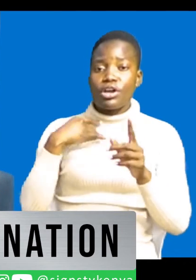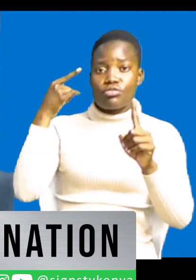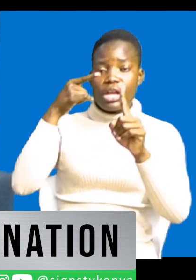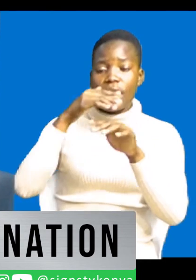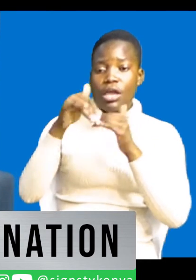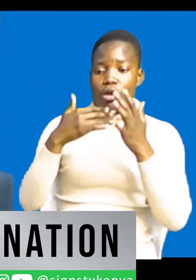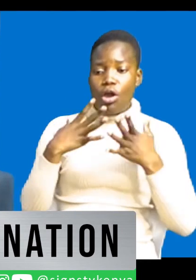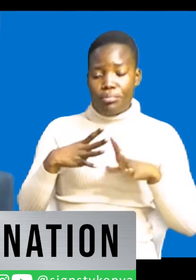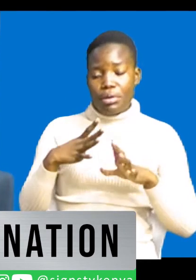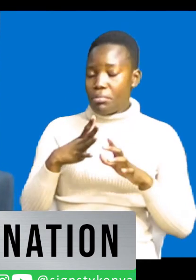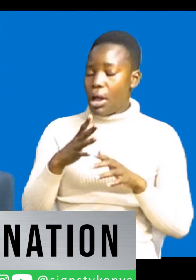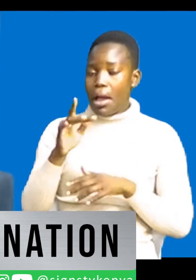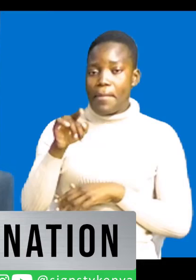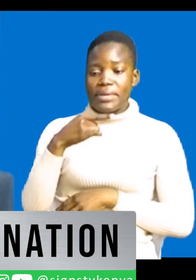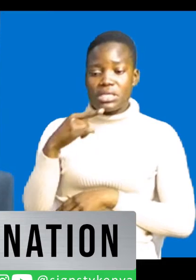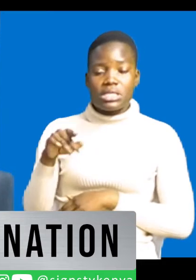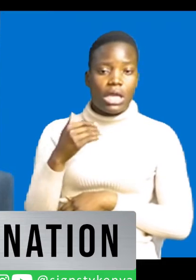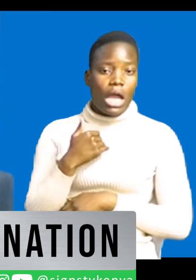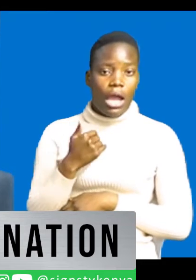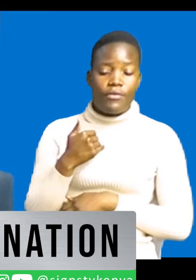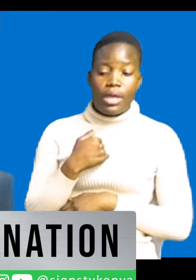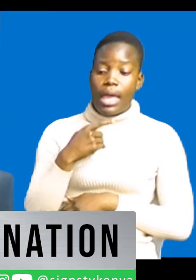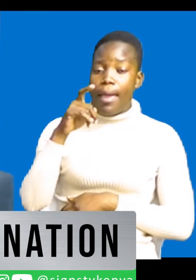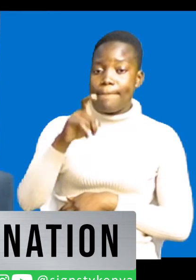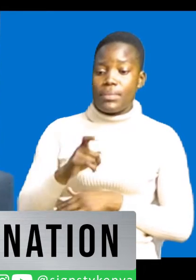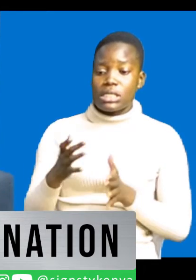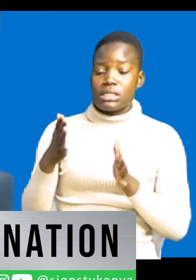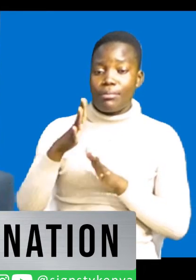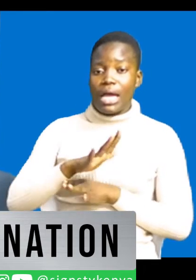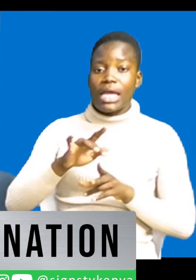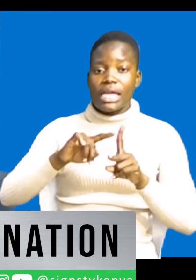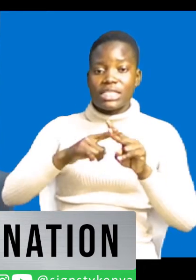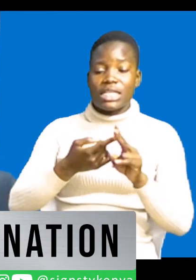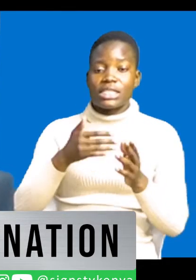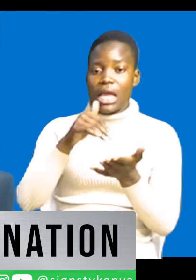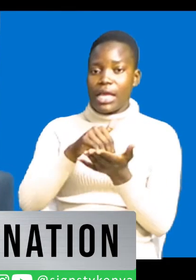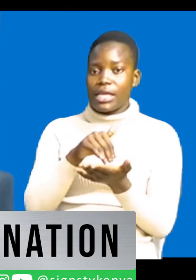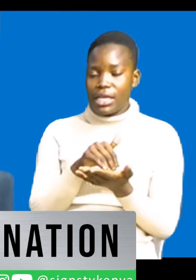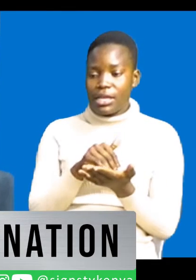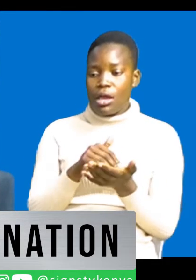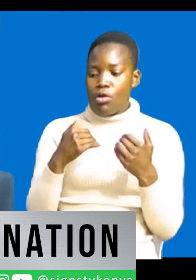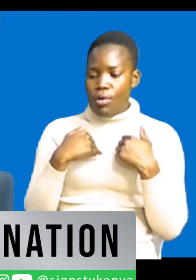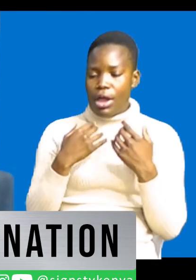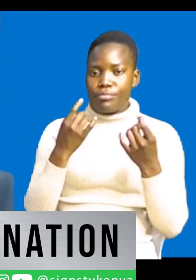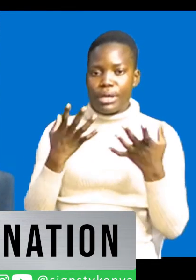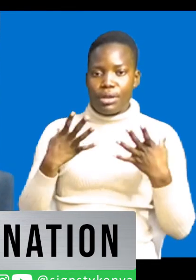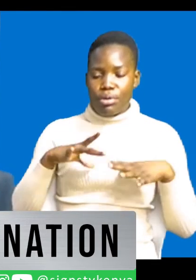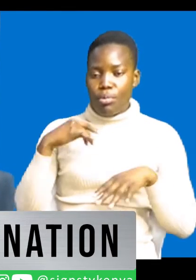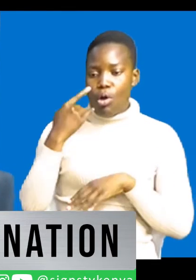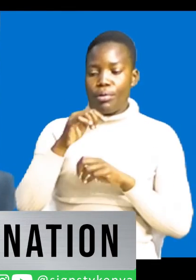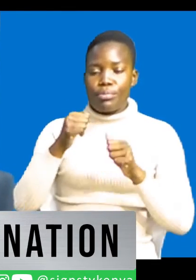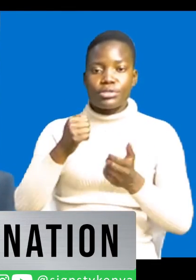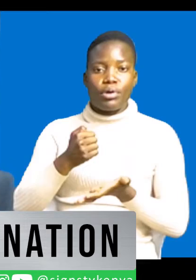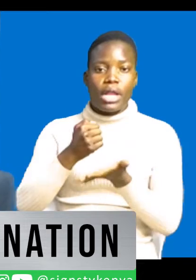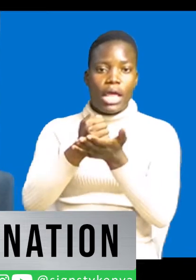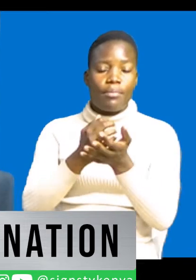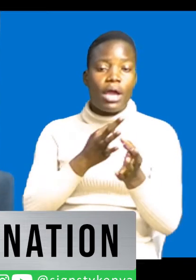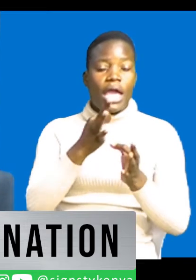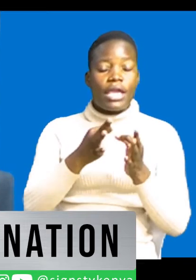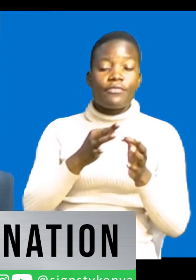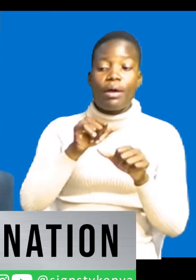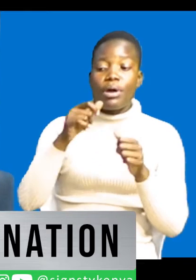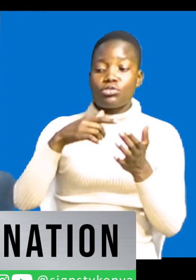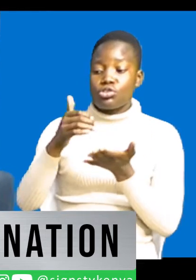naona kama hapo makosa imefanyika na inafaa warudi waanzishe hiyo kitu tena. Kuna watu wengi sana wanaweza saidia kama ni mambo ya